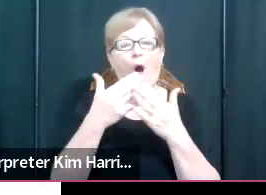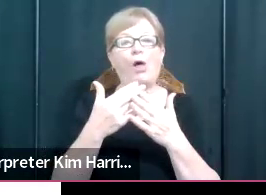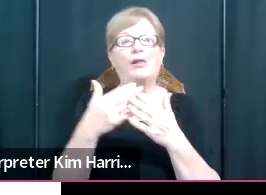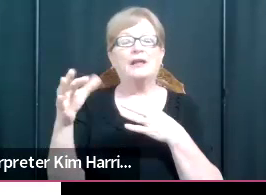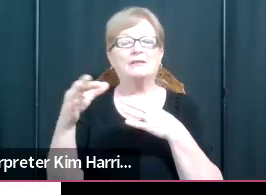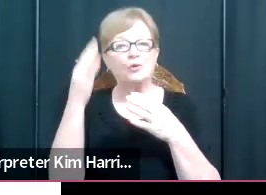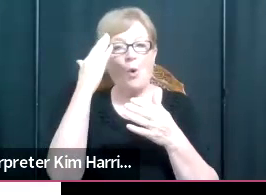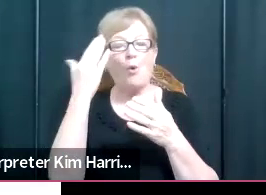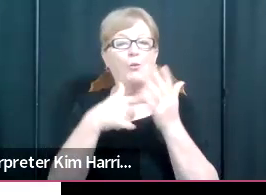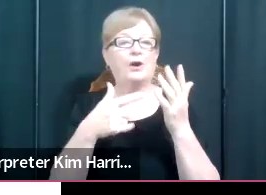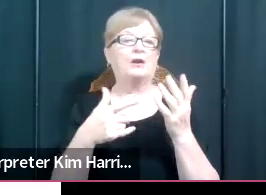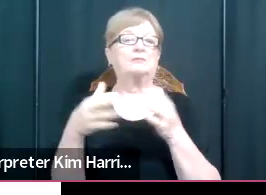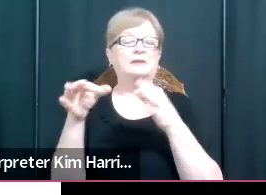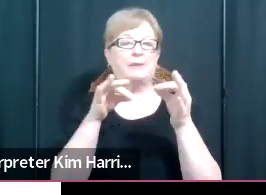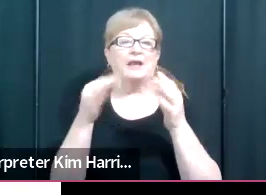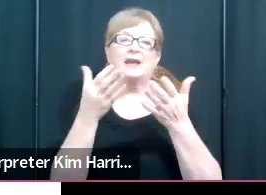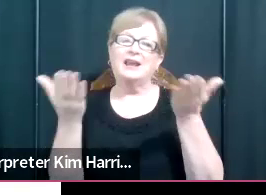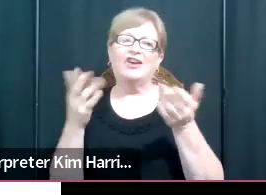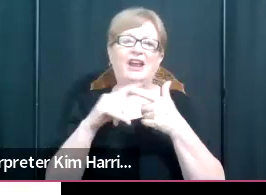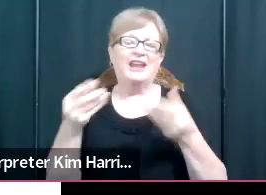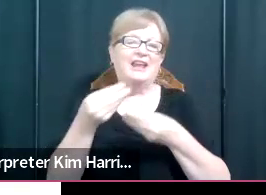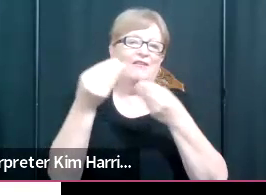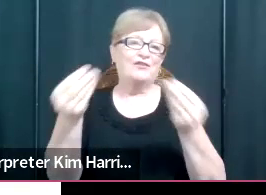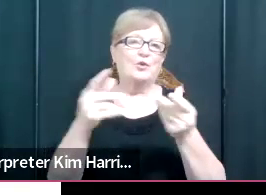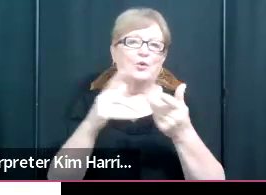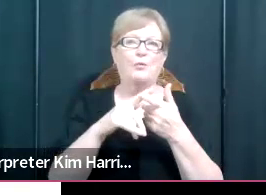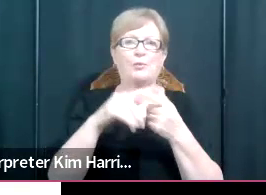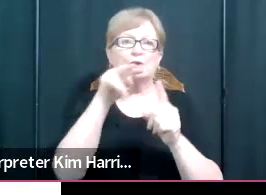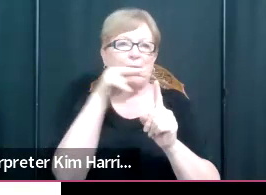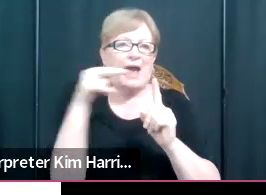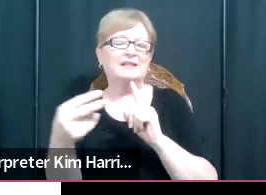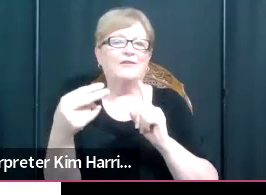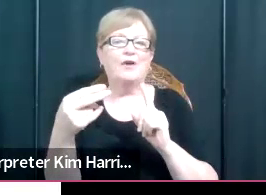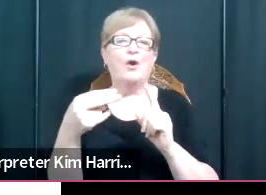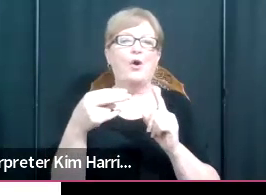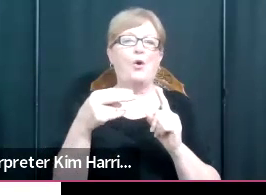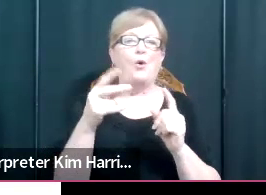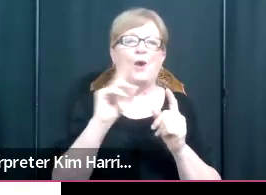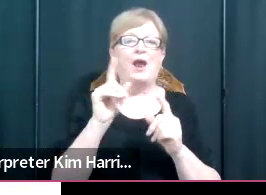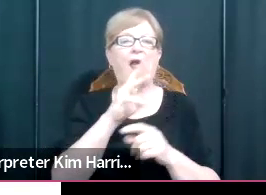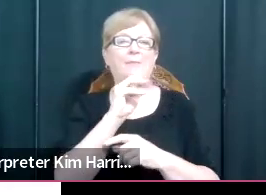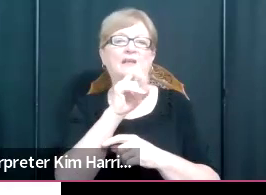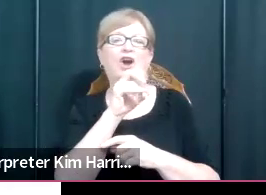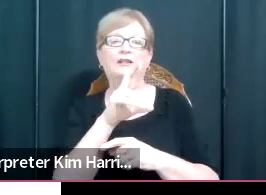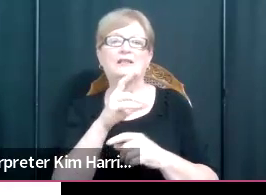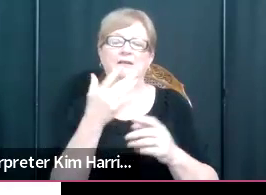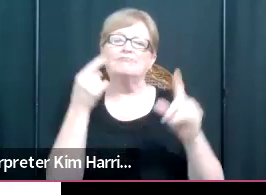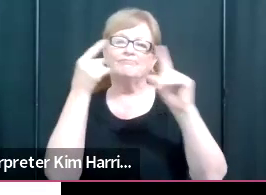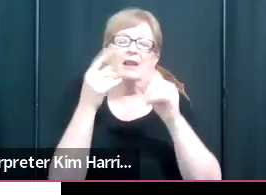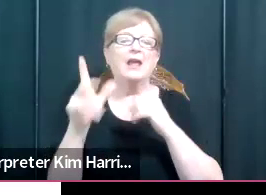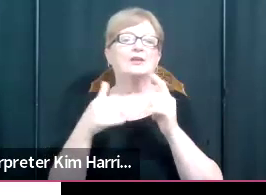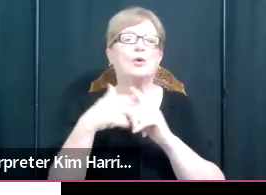about. But we also want to kind of give you the lens and perspective of where we're coming from. So we are a